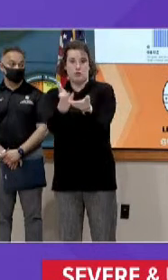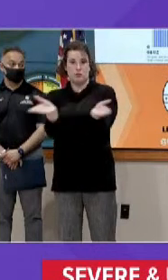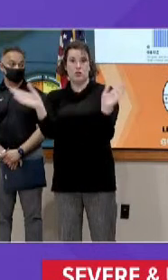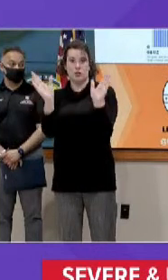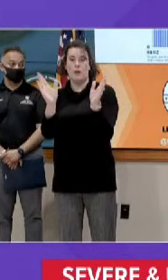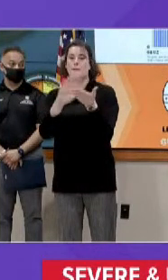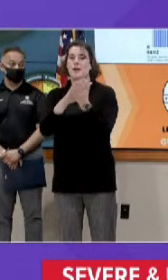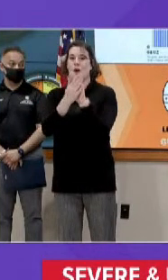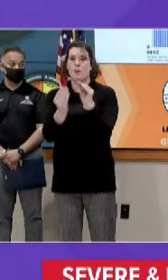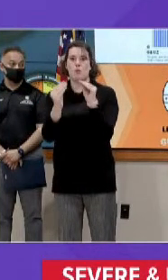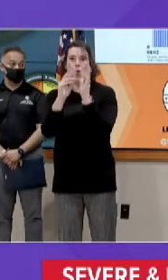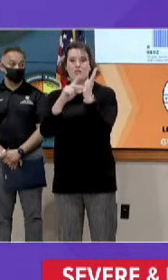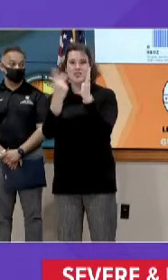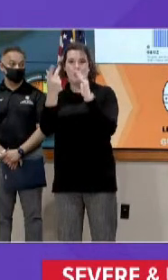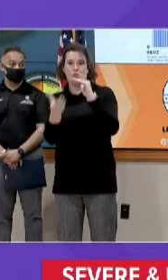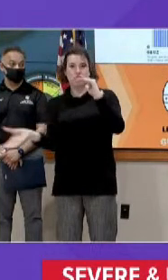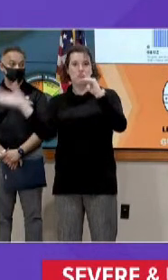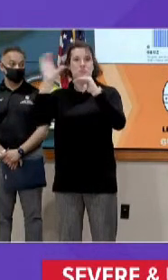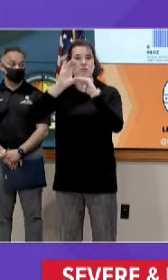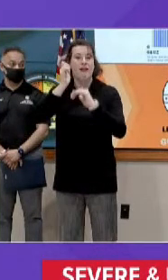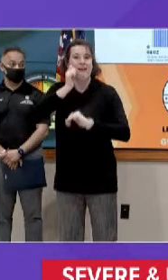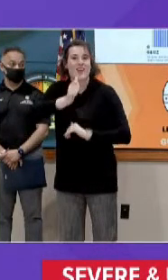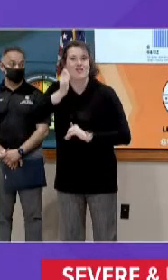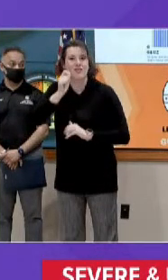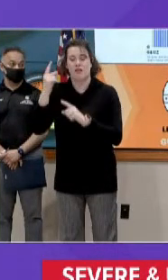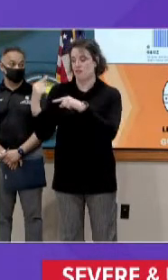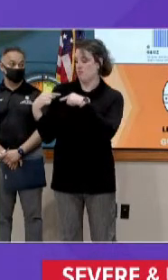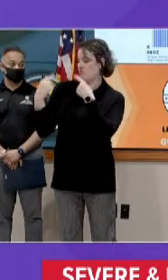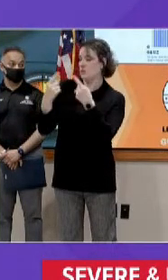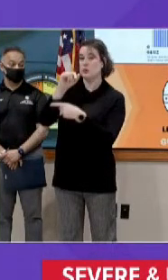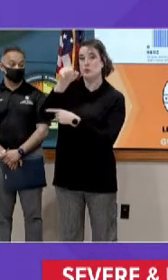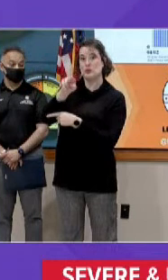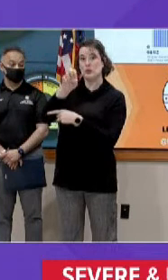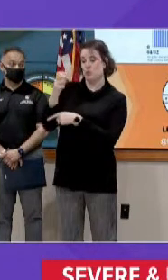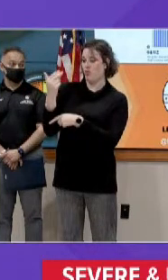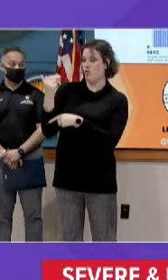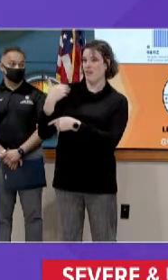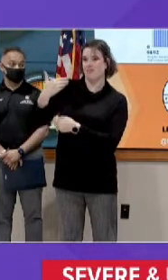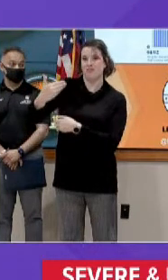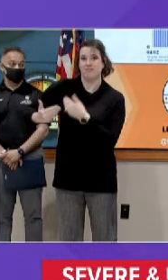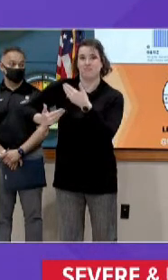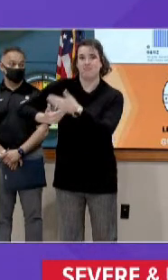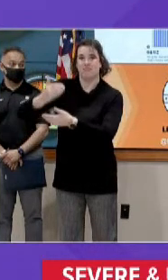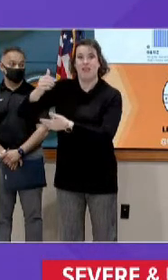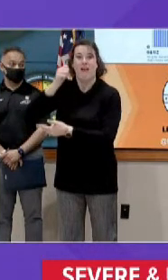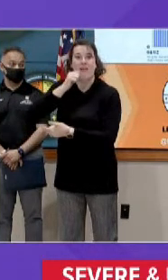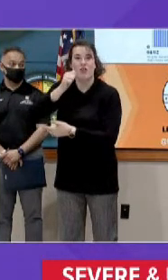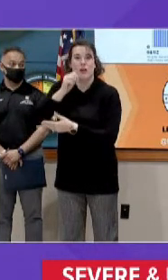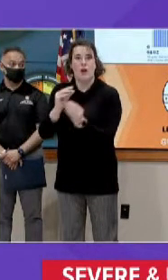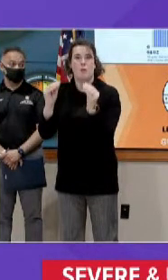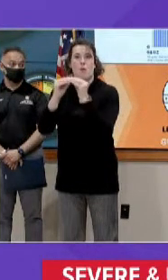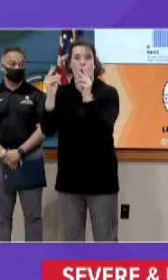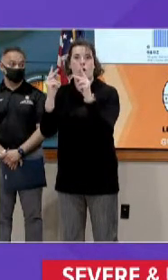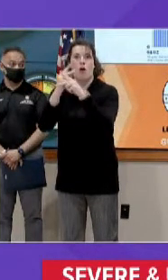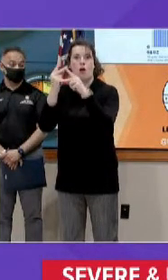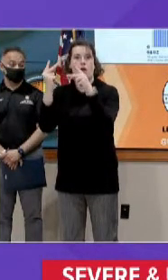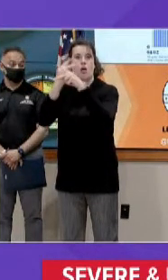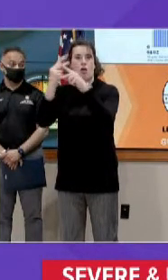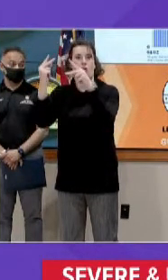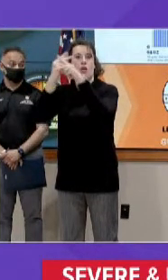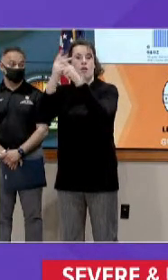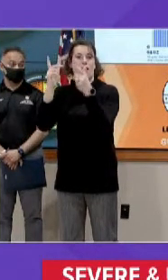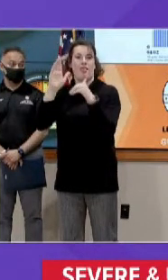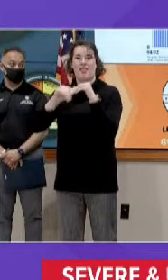populations double. Every day since June 13th, our hospital and ICU populations have been higher than our previous highs in